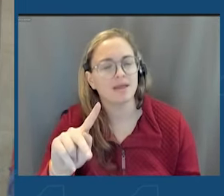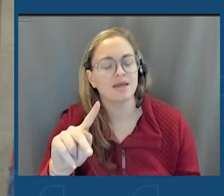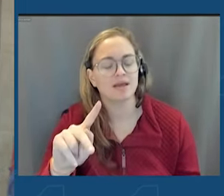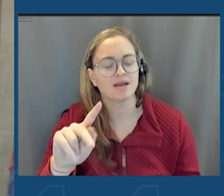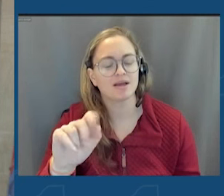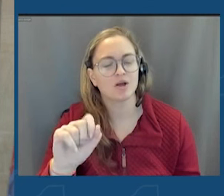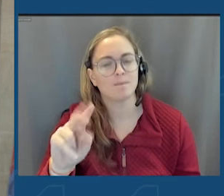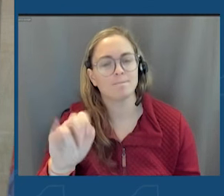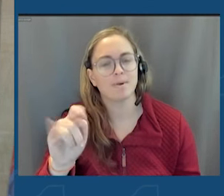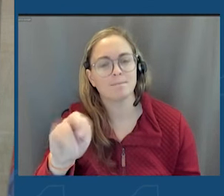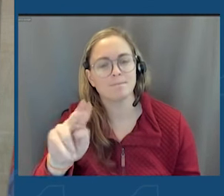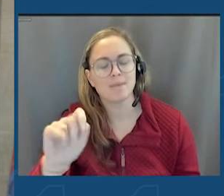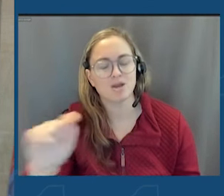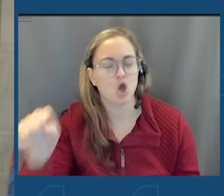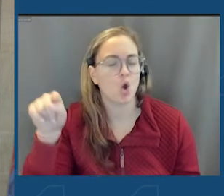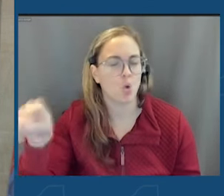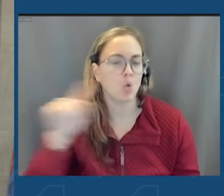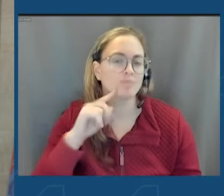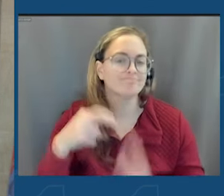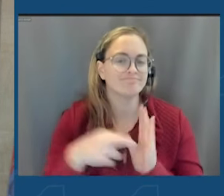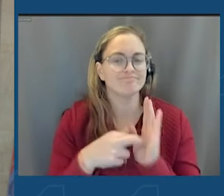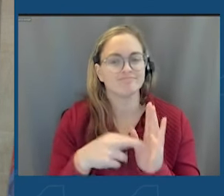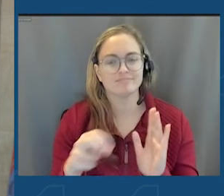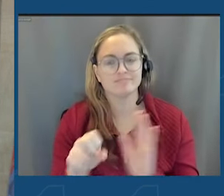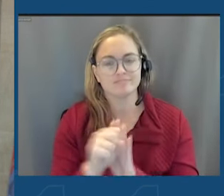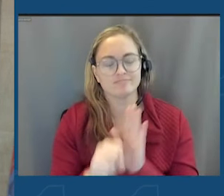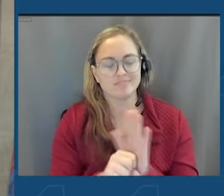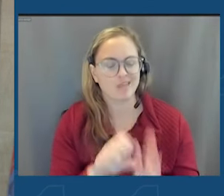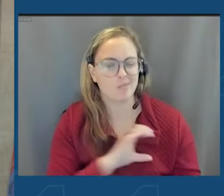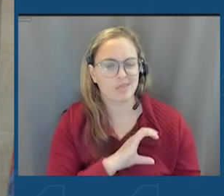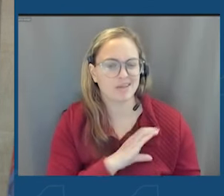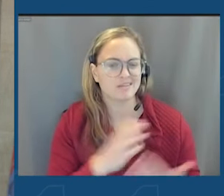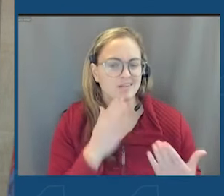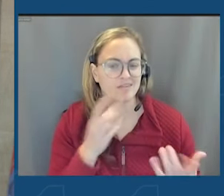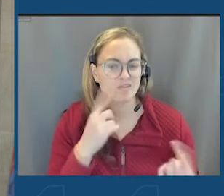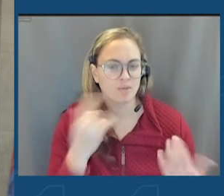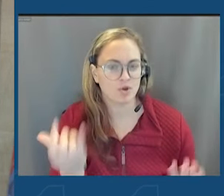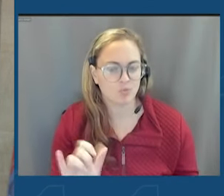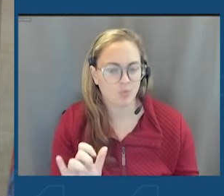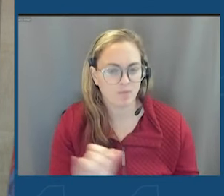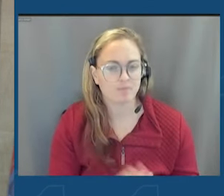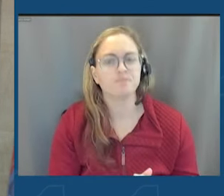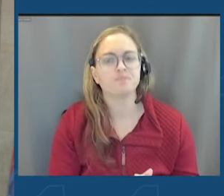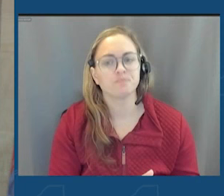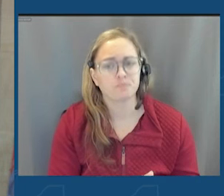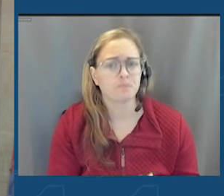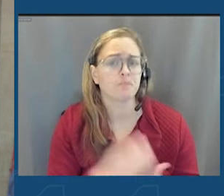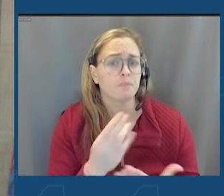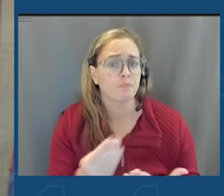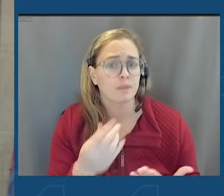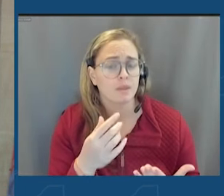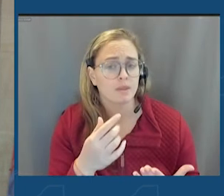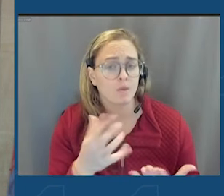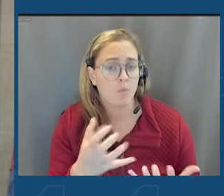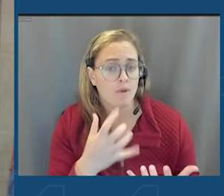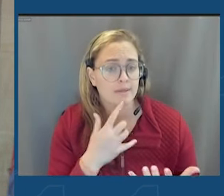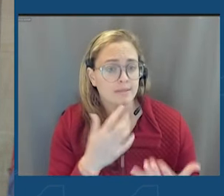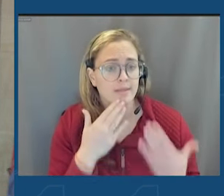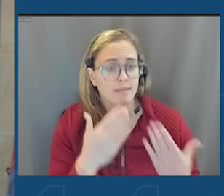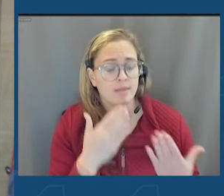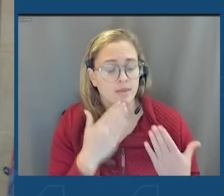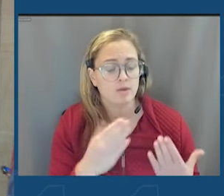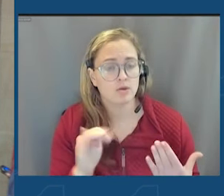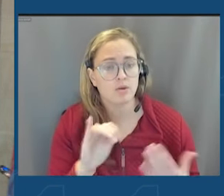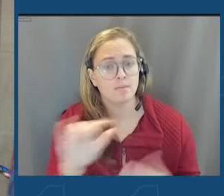Dominic Schermento, who's representing the state police, and I thank him for being here as well. And also, I want to thank Michael Lasher for all he has